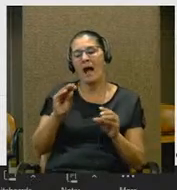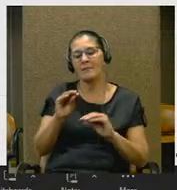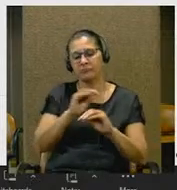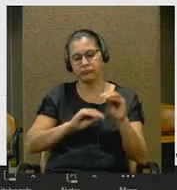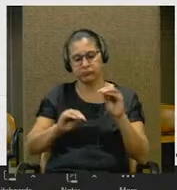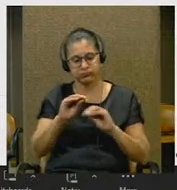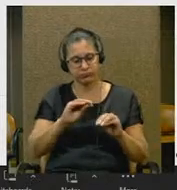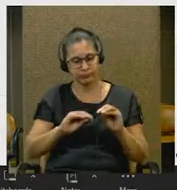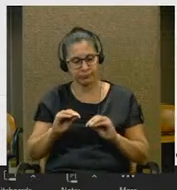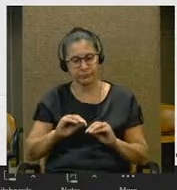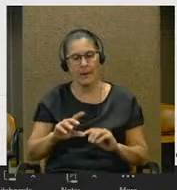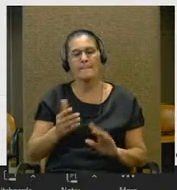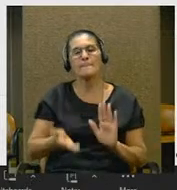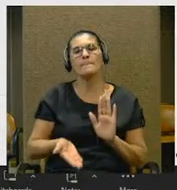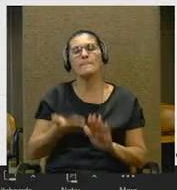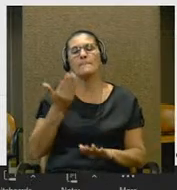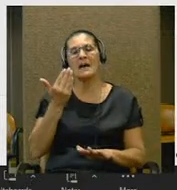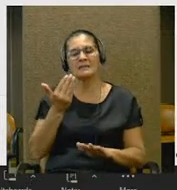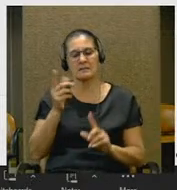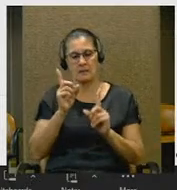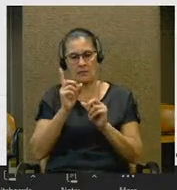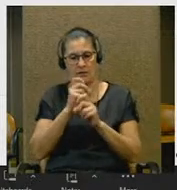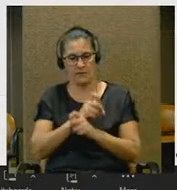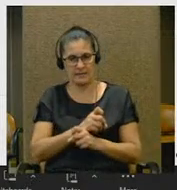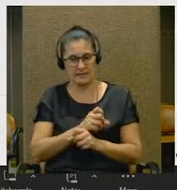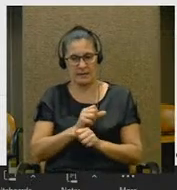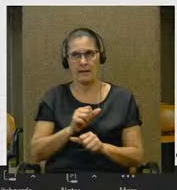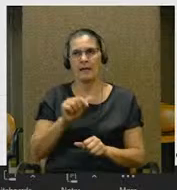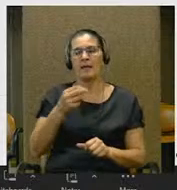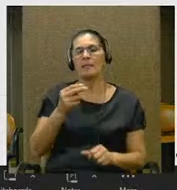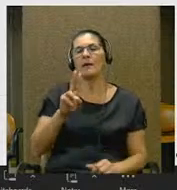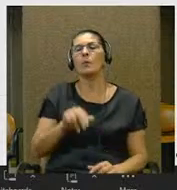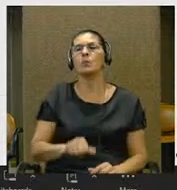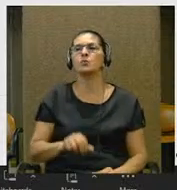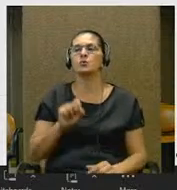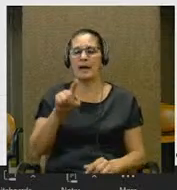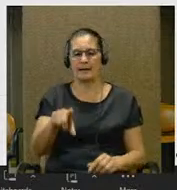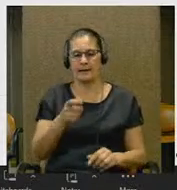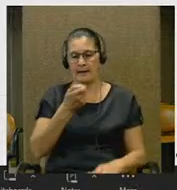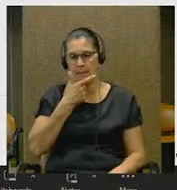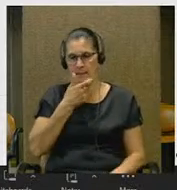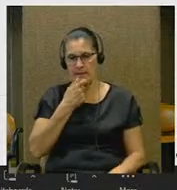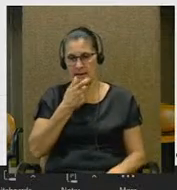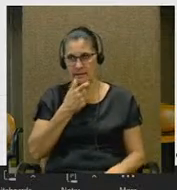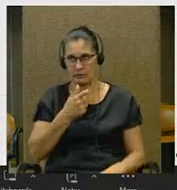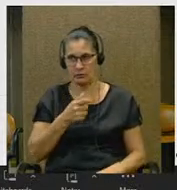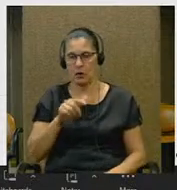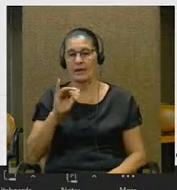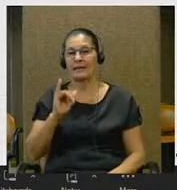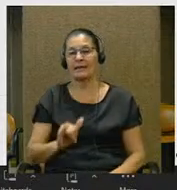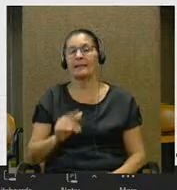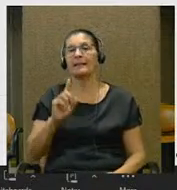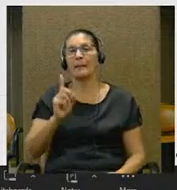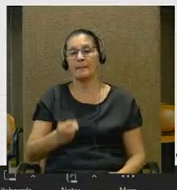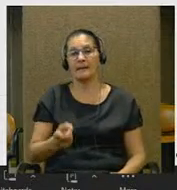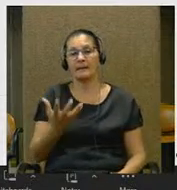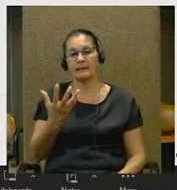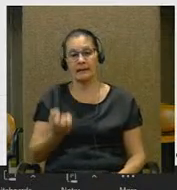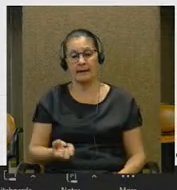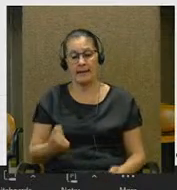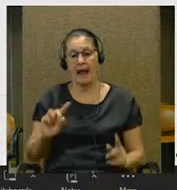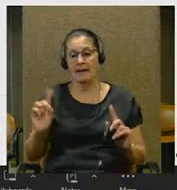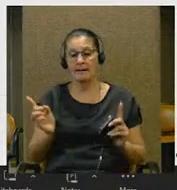to misuse OxyContin. And there were some other events that were believed to kind of reduce the supply of prescription